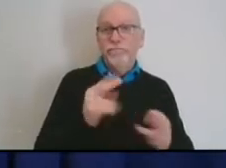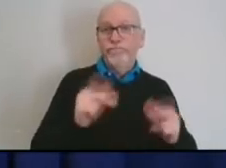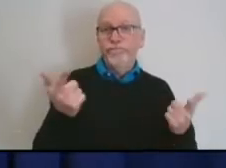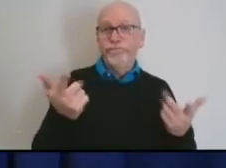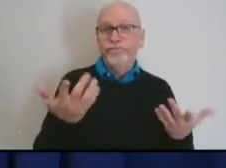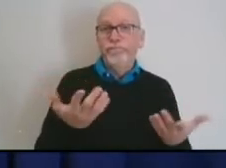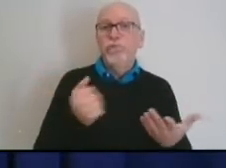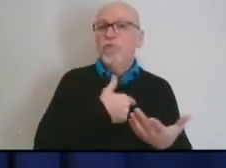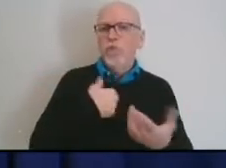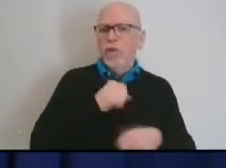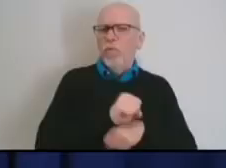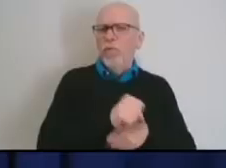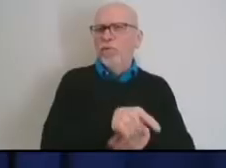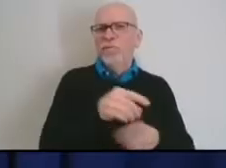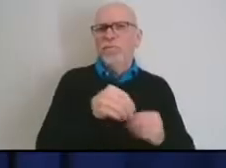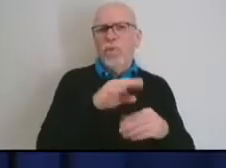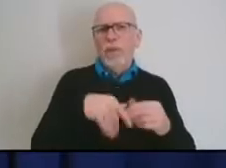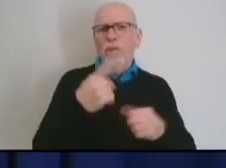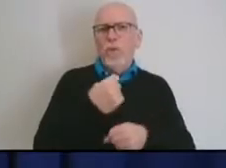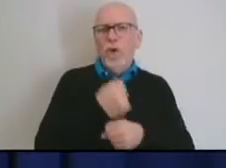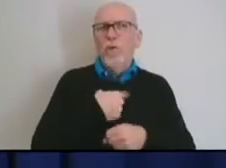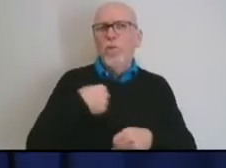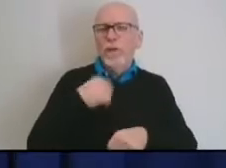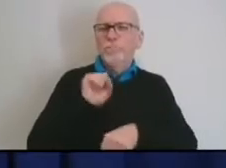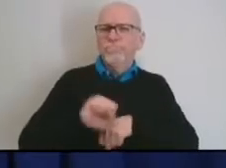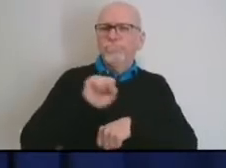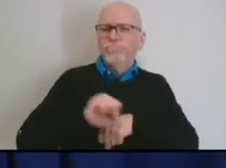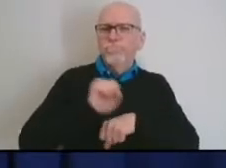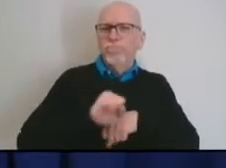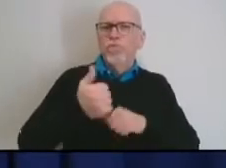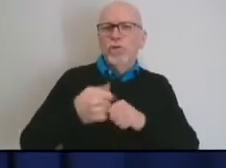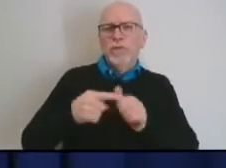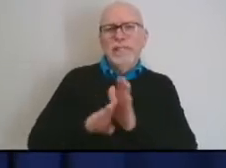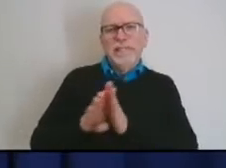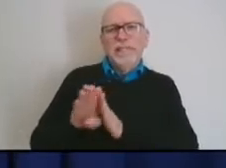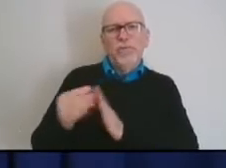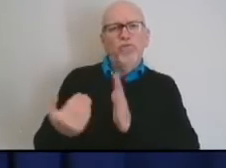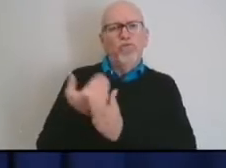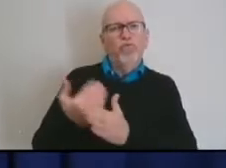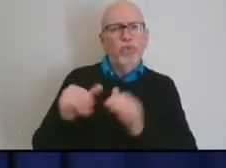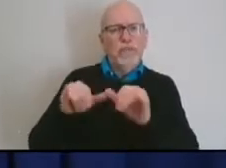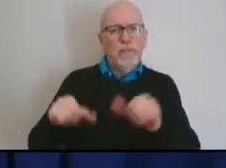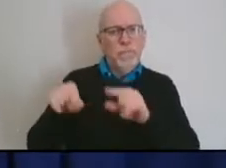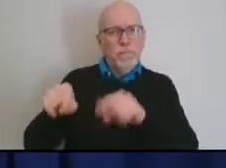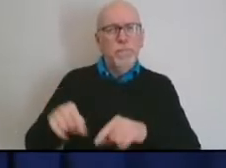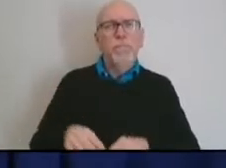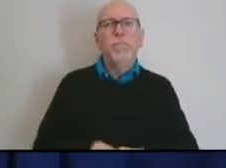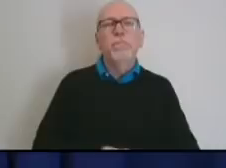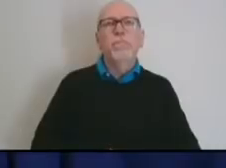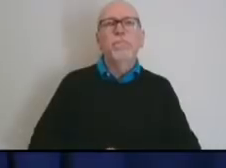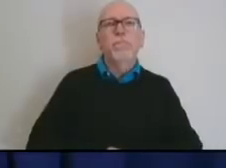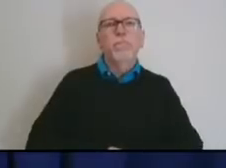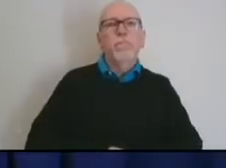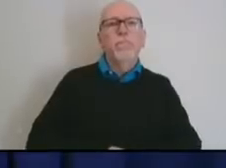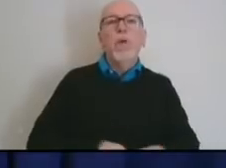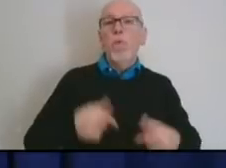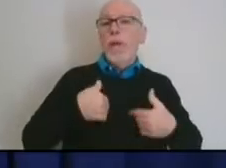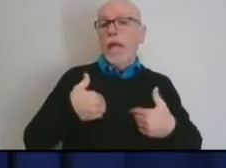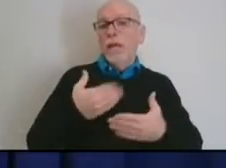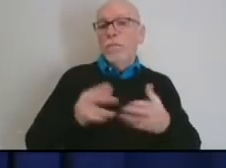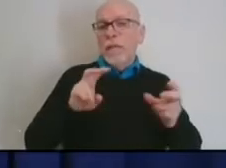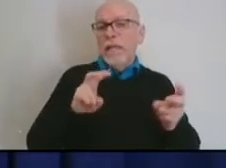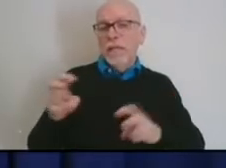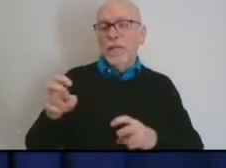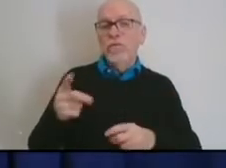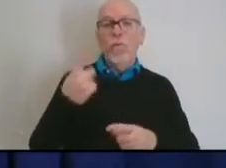been working for over a year to put into place the new Drive system. We have had issues, and the biggest problem